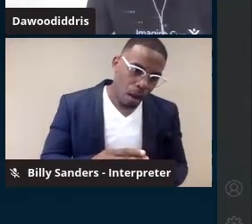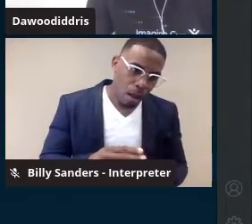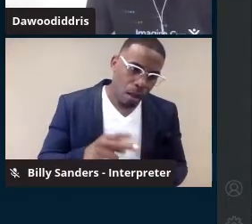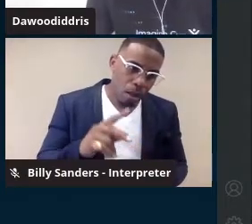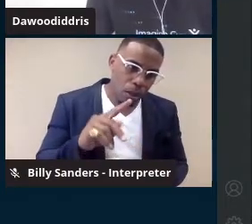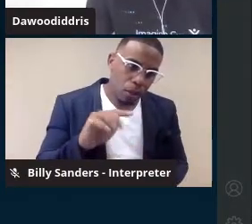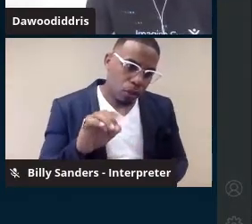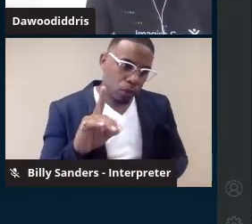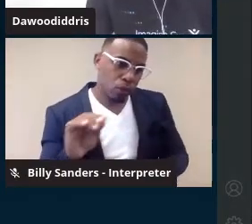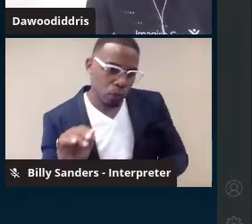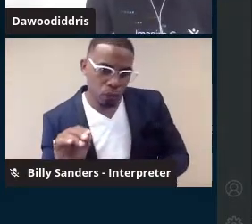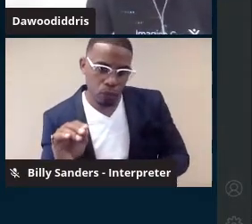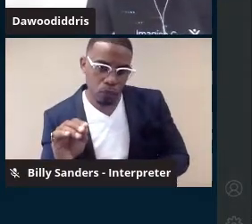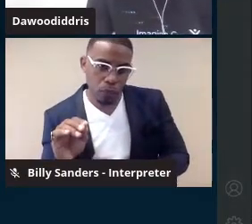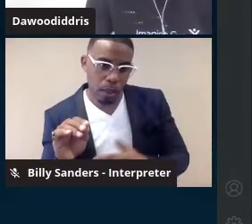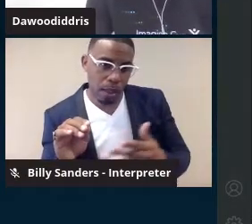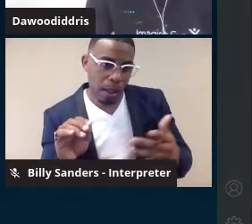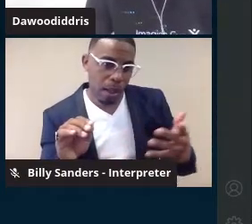to-do